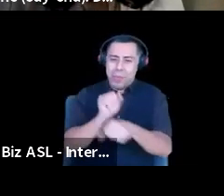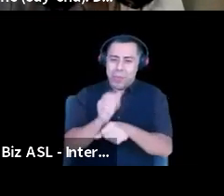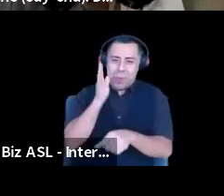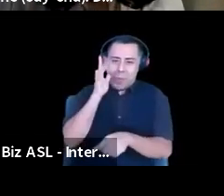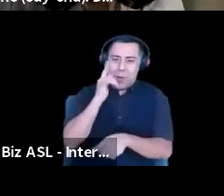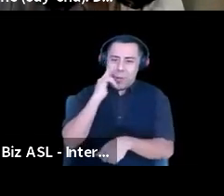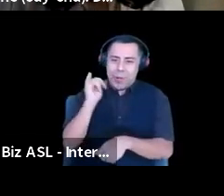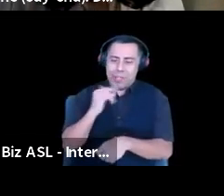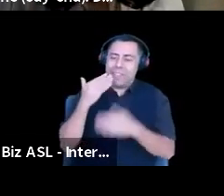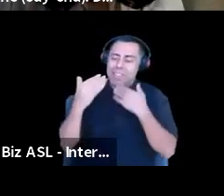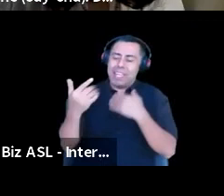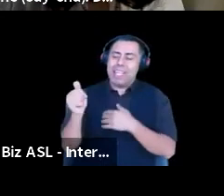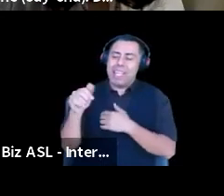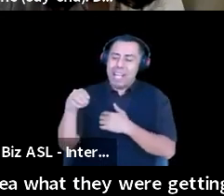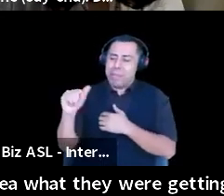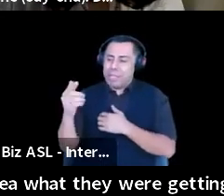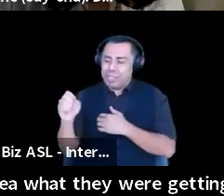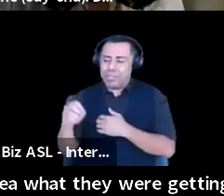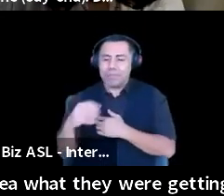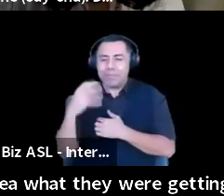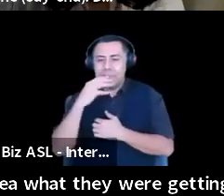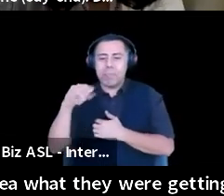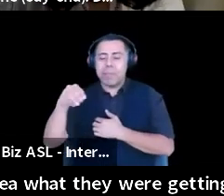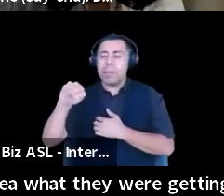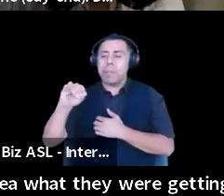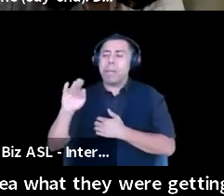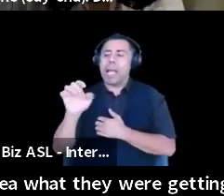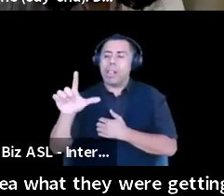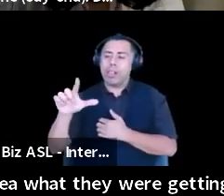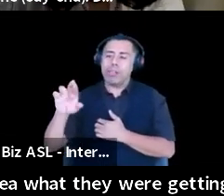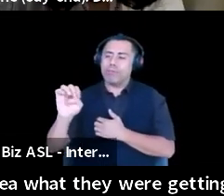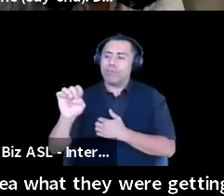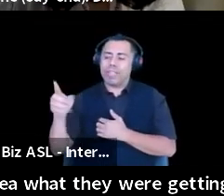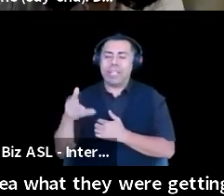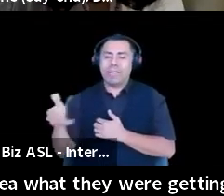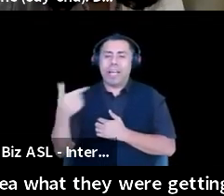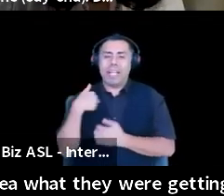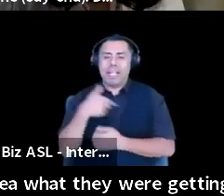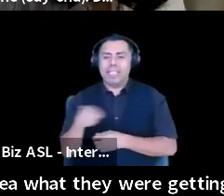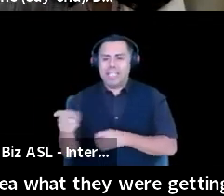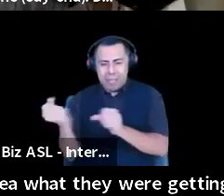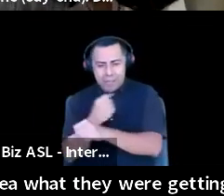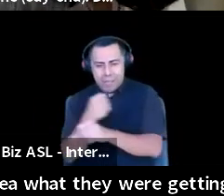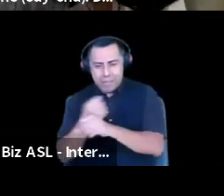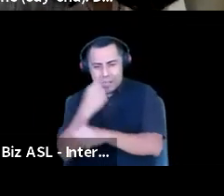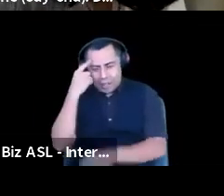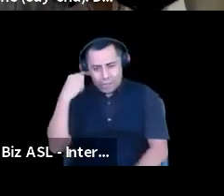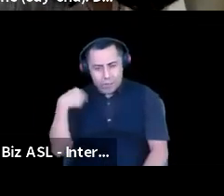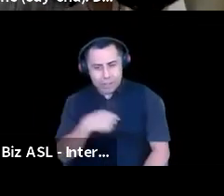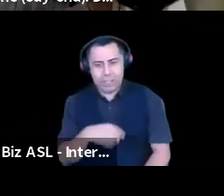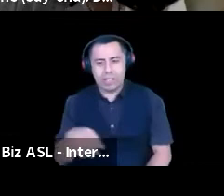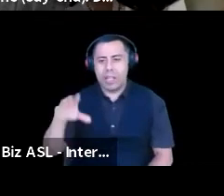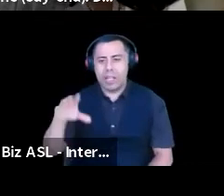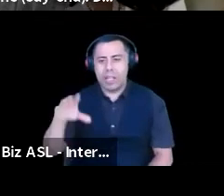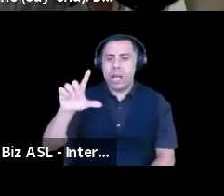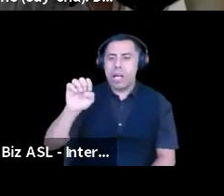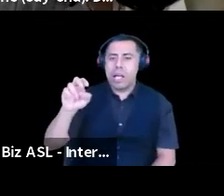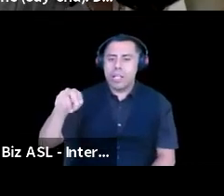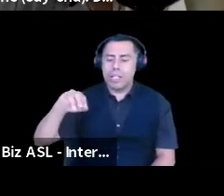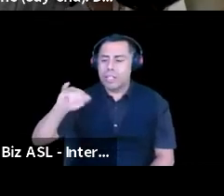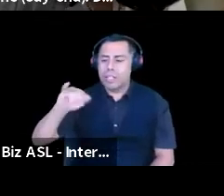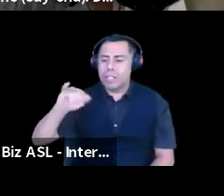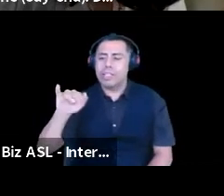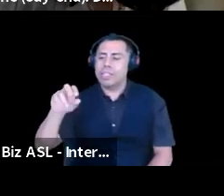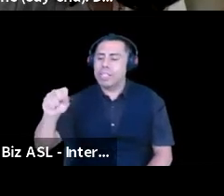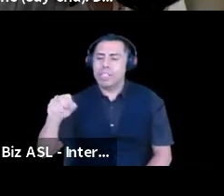Reed invited us there and just kept fighting for us. Colleen Jennings, Rogensack, so many community partners in Arizona. If